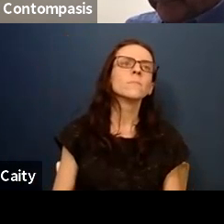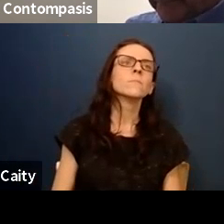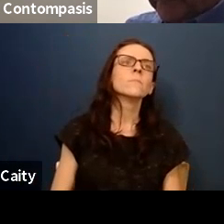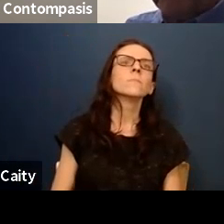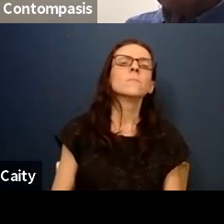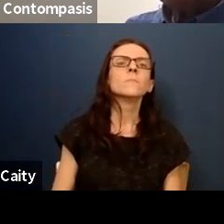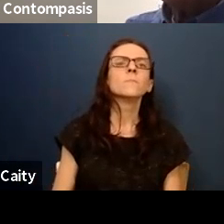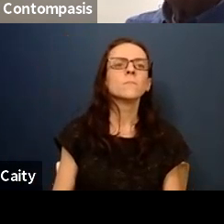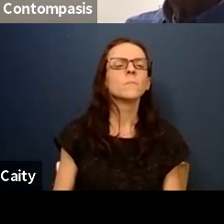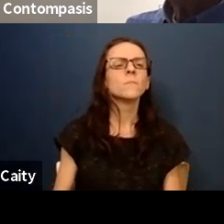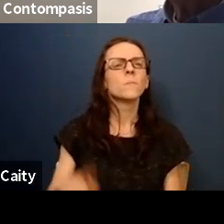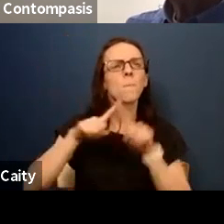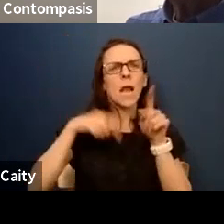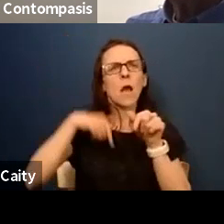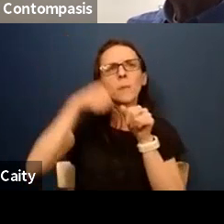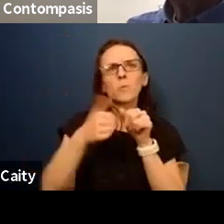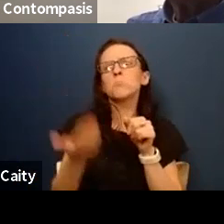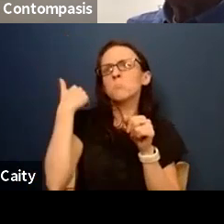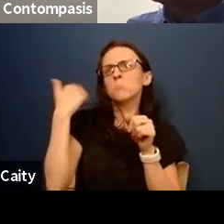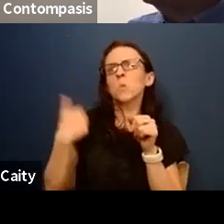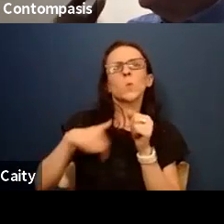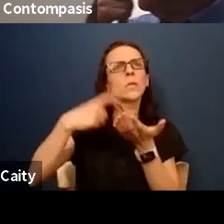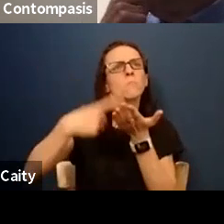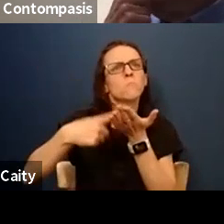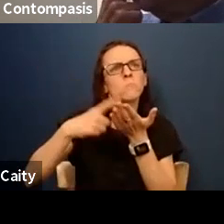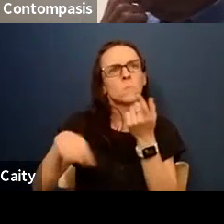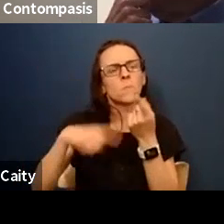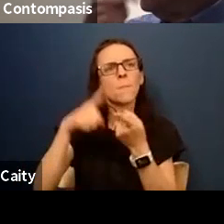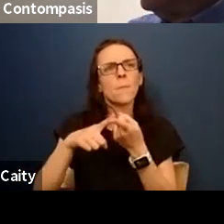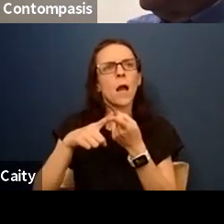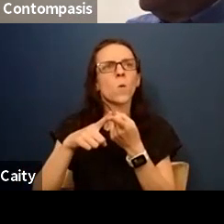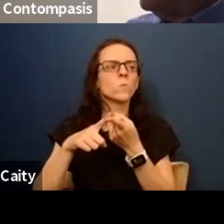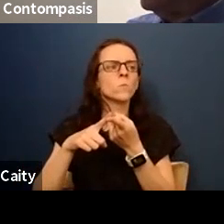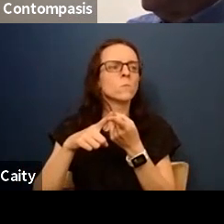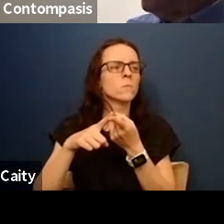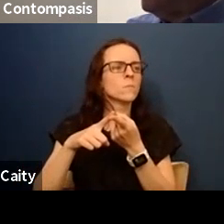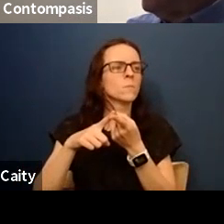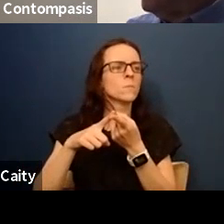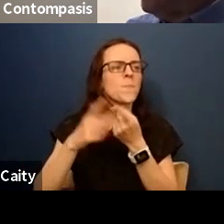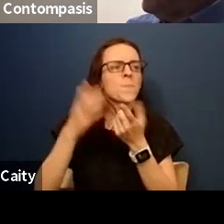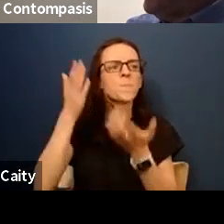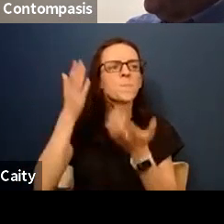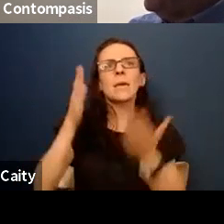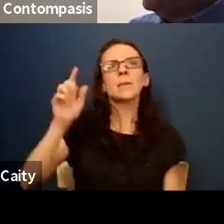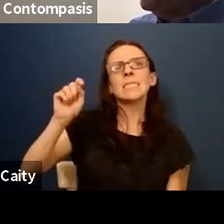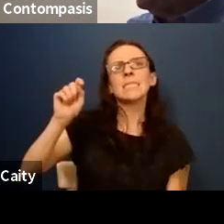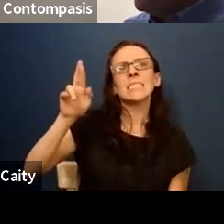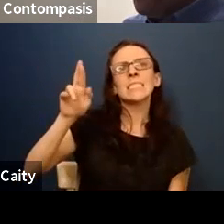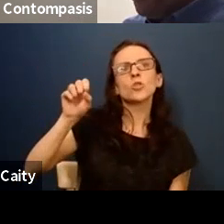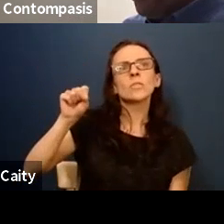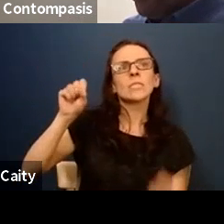some days back, the conversation about distinguishing, that perhaps the tiers could be used as a way